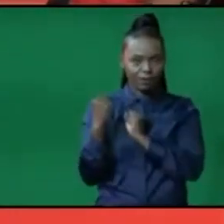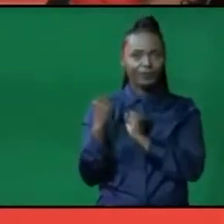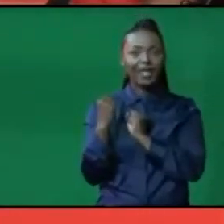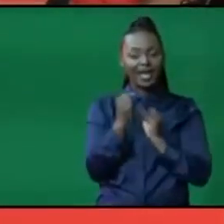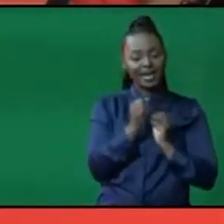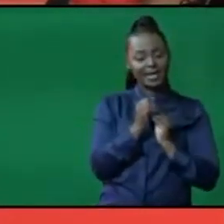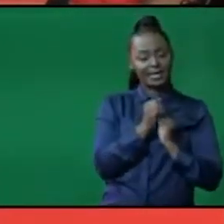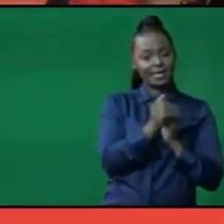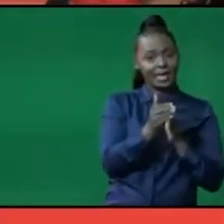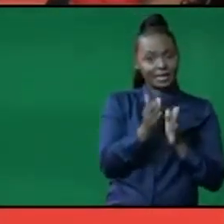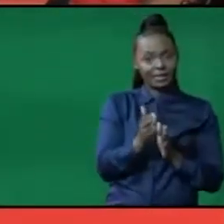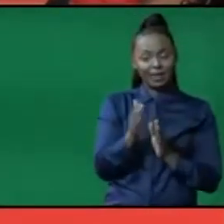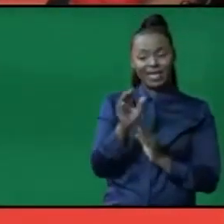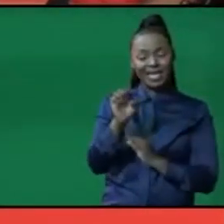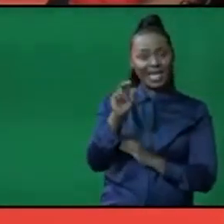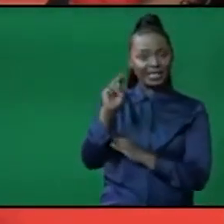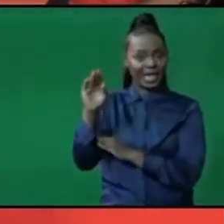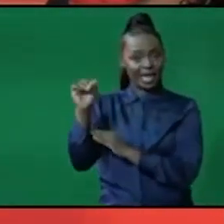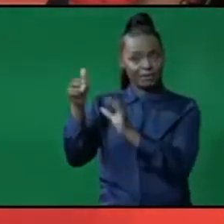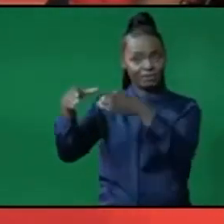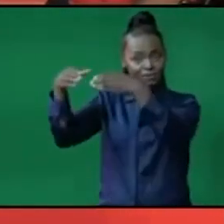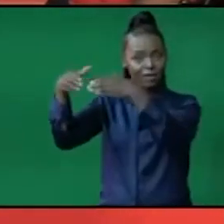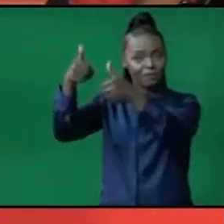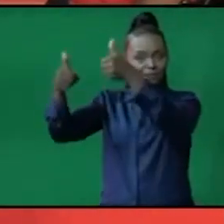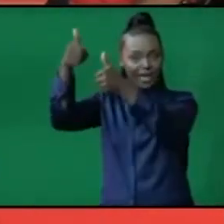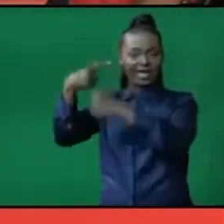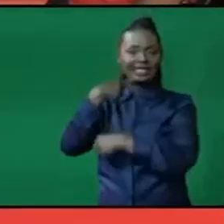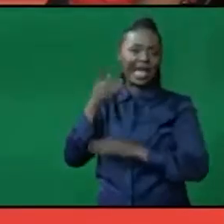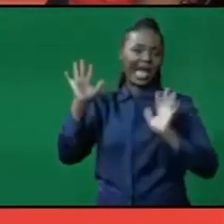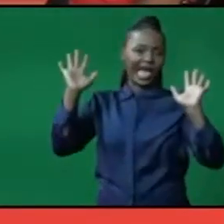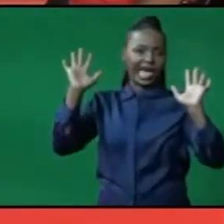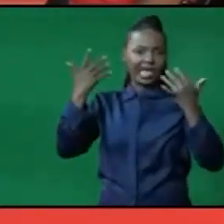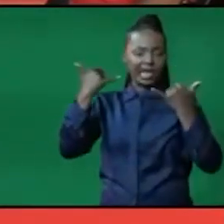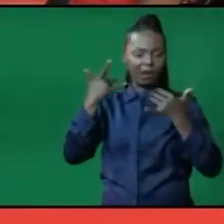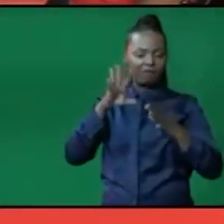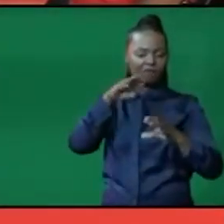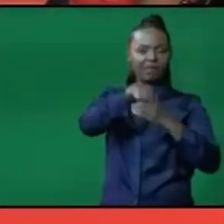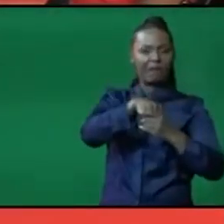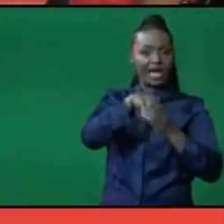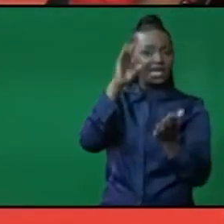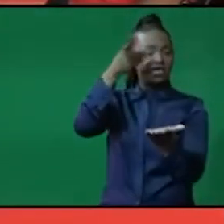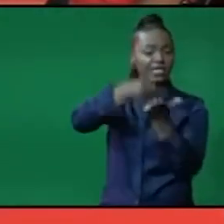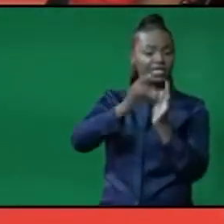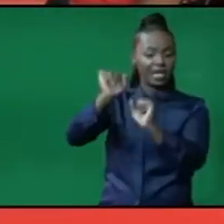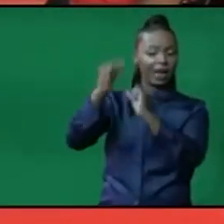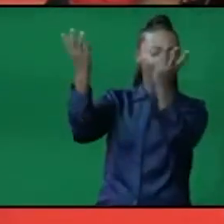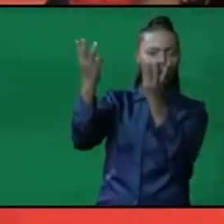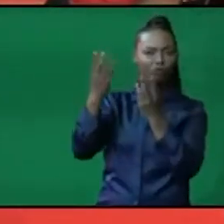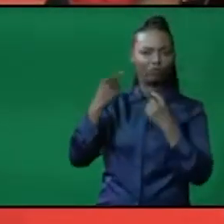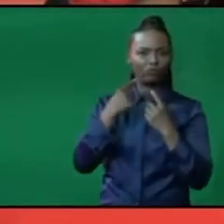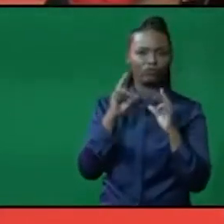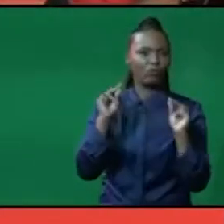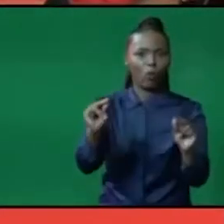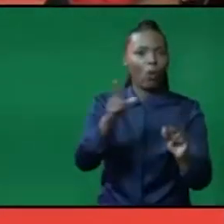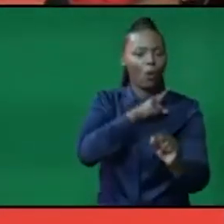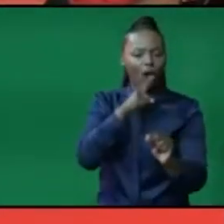the ENCA said they do not associate with the decision of those people because they don't